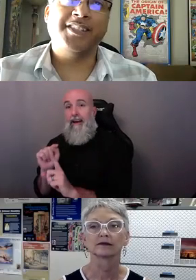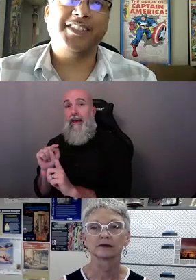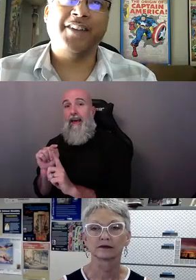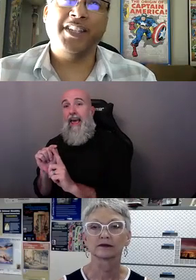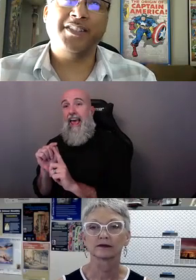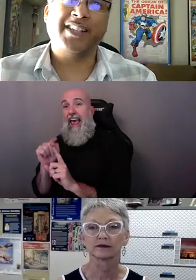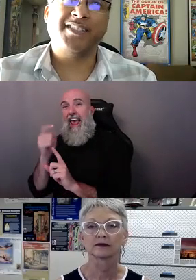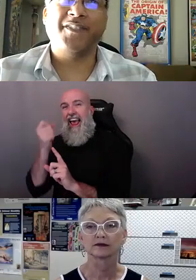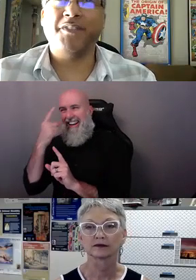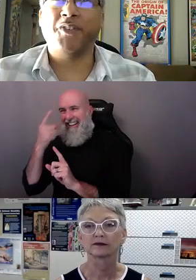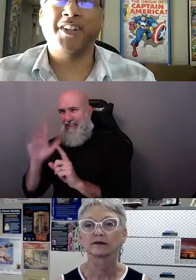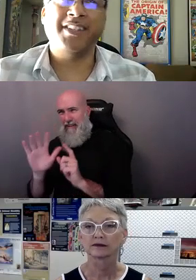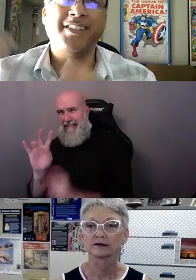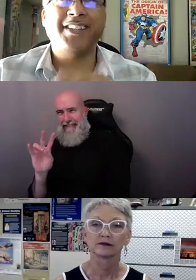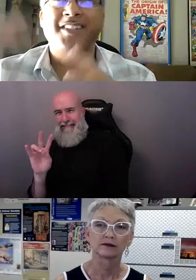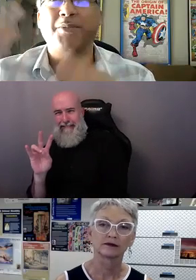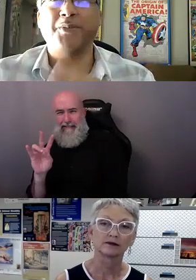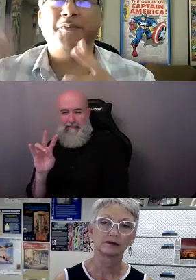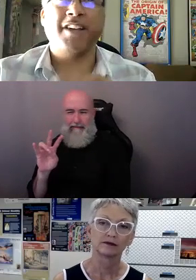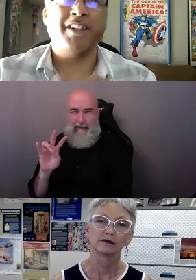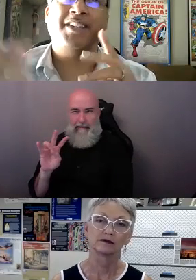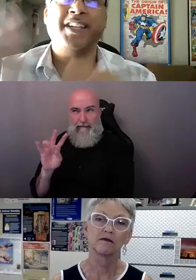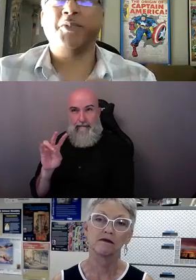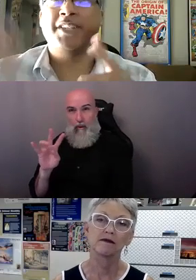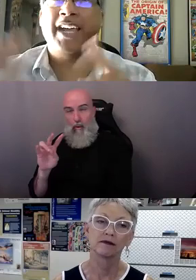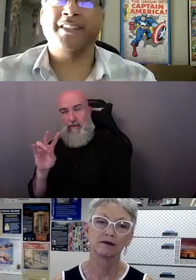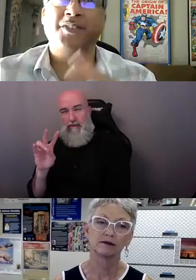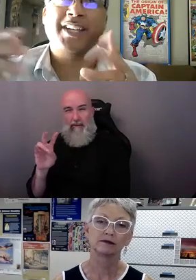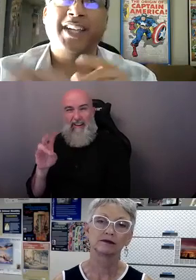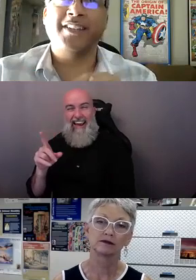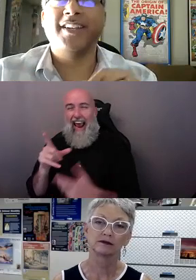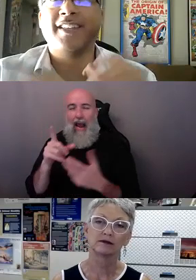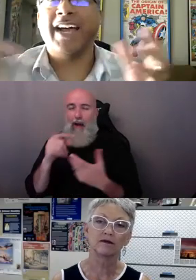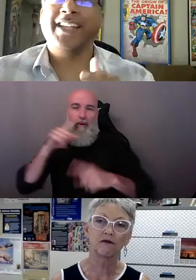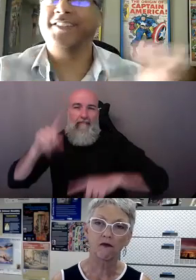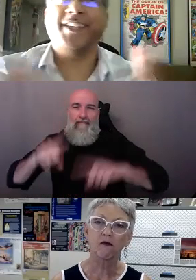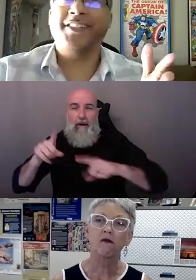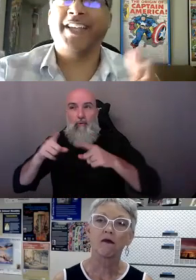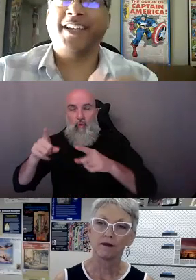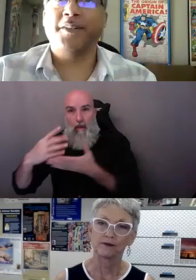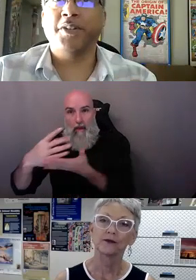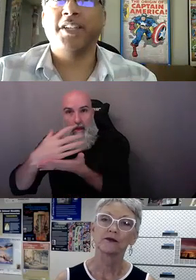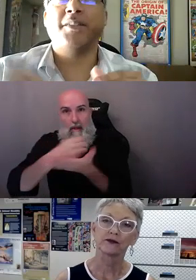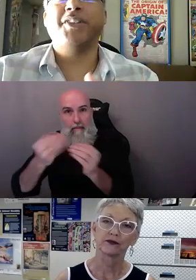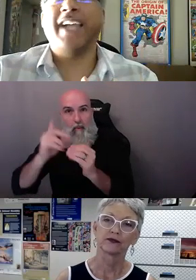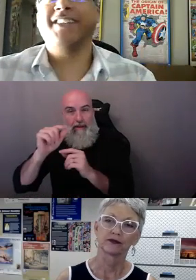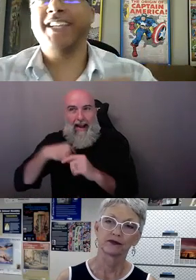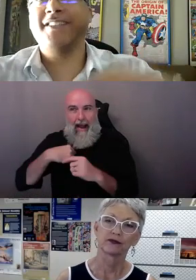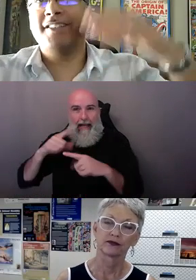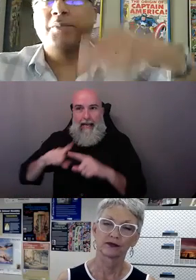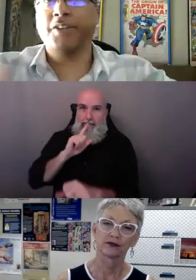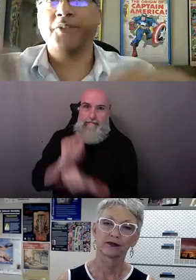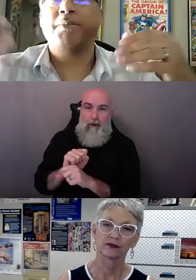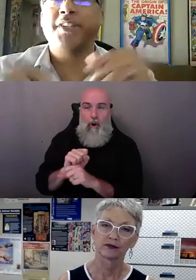it's in the 70s, like 74. And these numbers vary as they get more data, so I can't lock in and tell you the exact number. The more data they